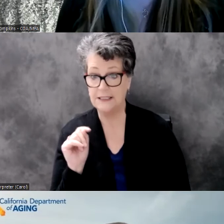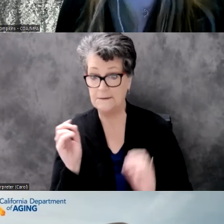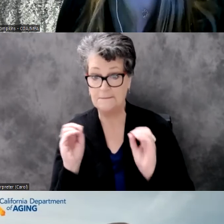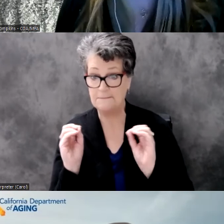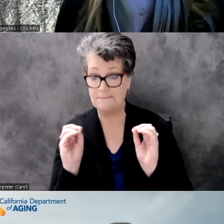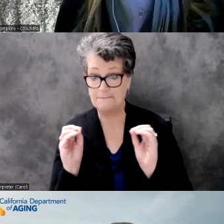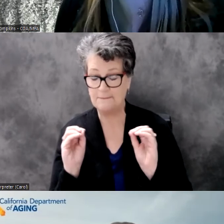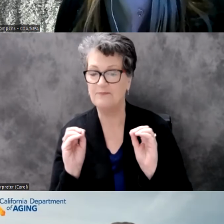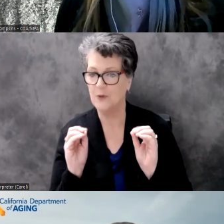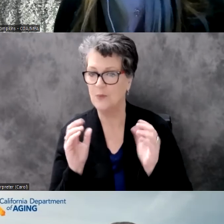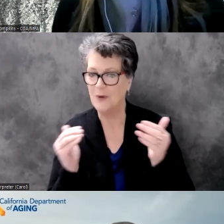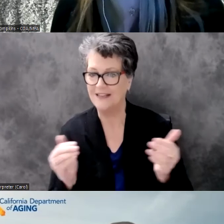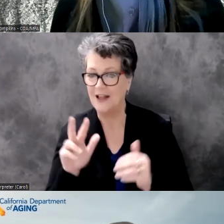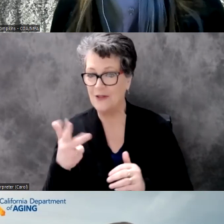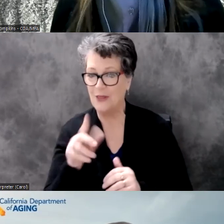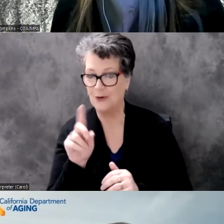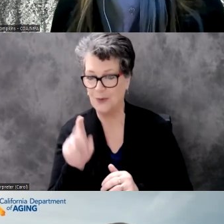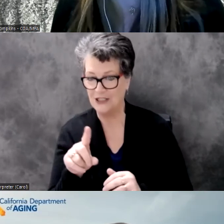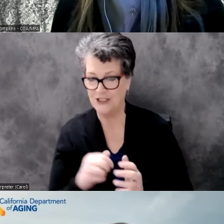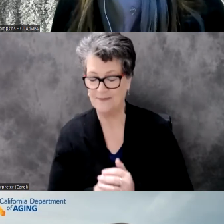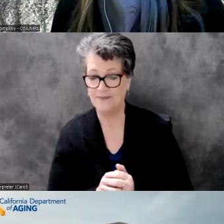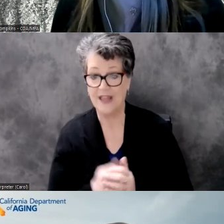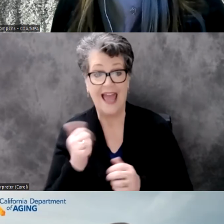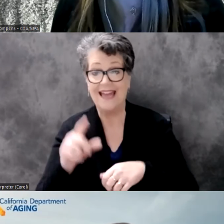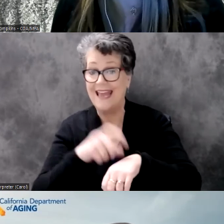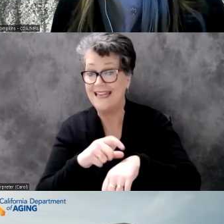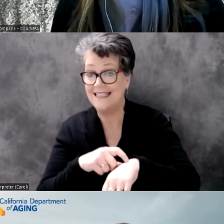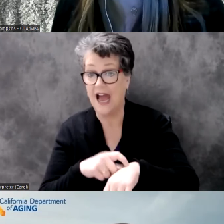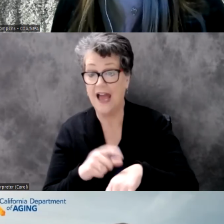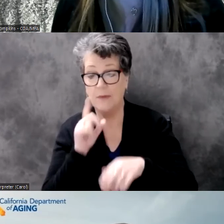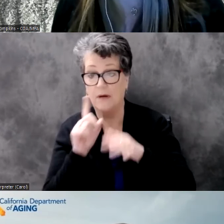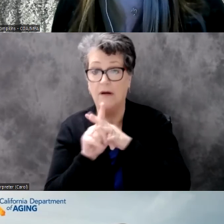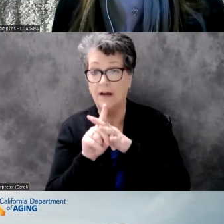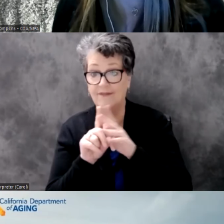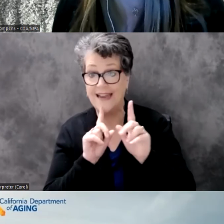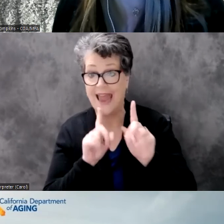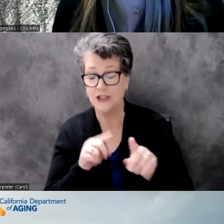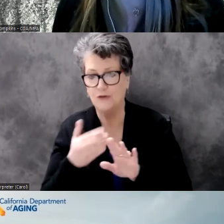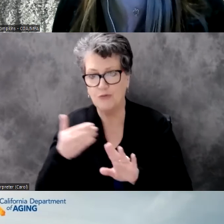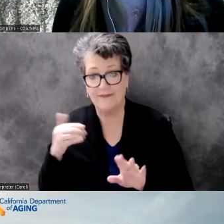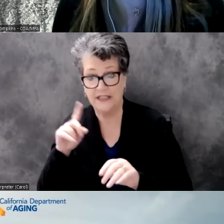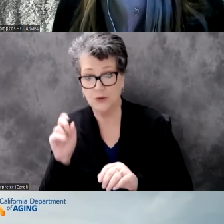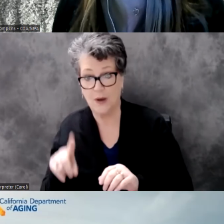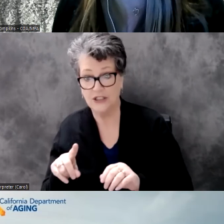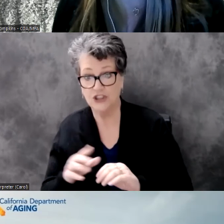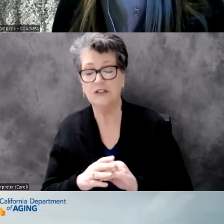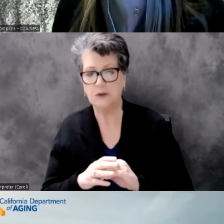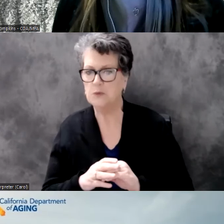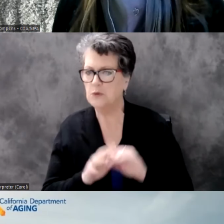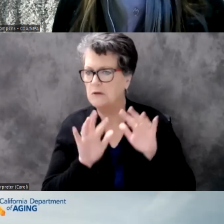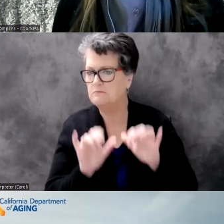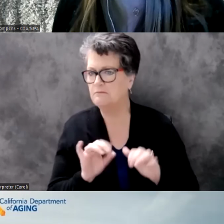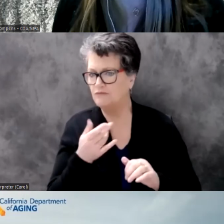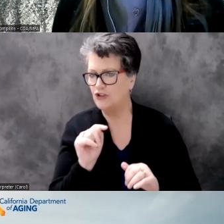on ahead and ask the third question. And at any time, if you guys think of answers for previous questions, please just enter into the chat.